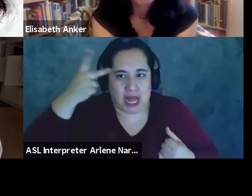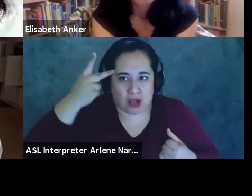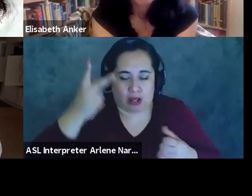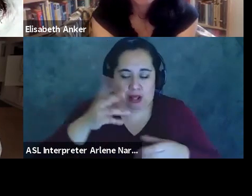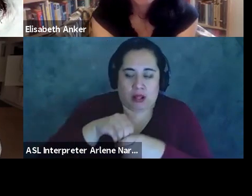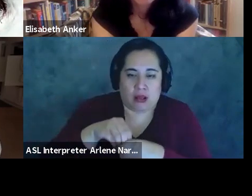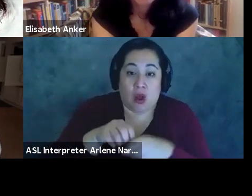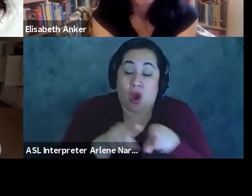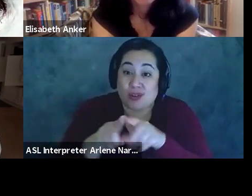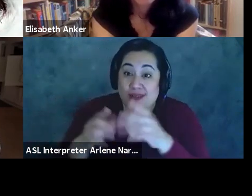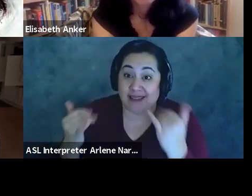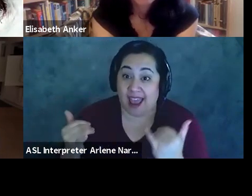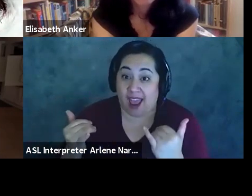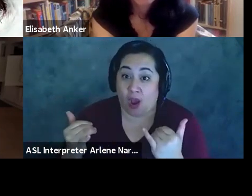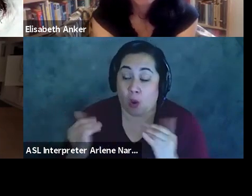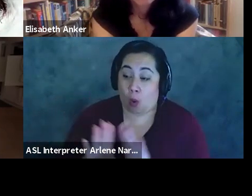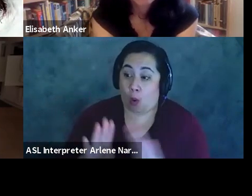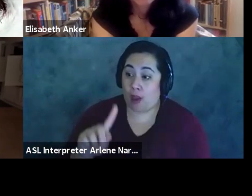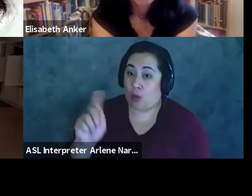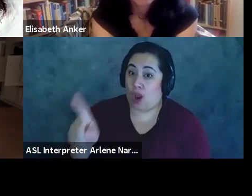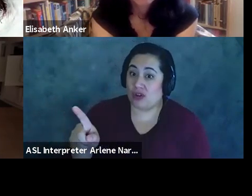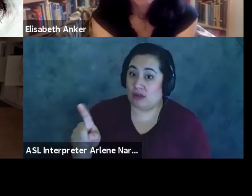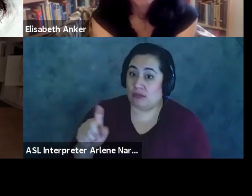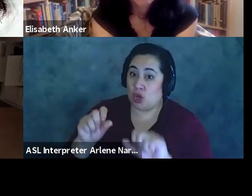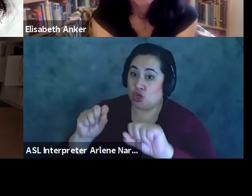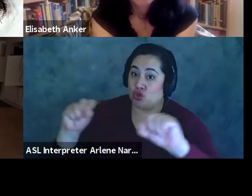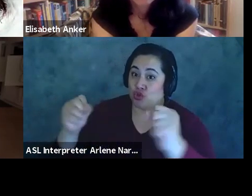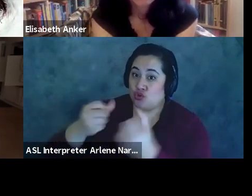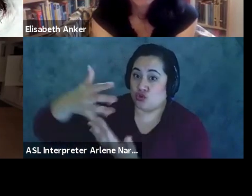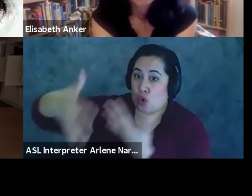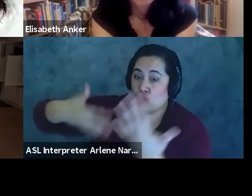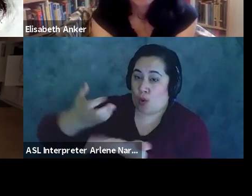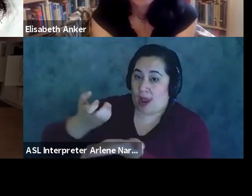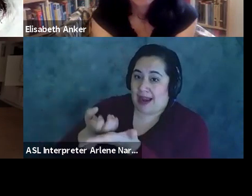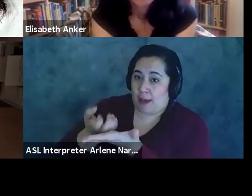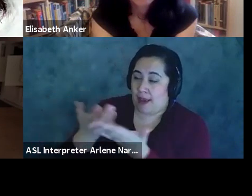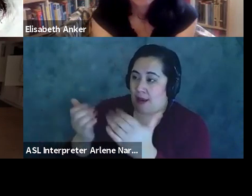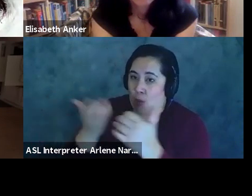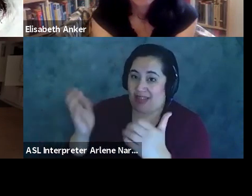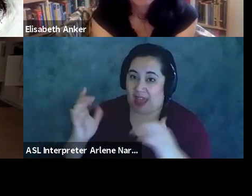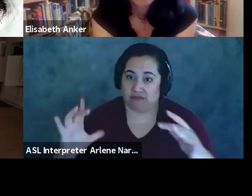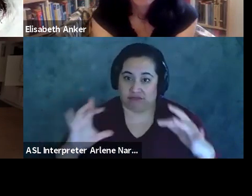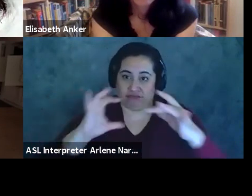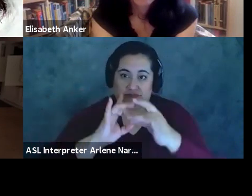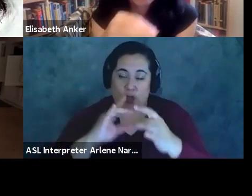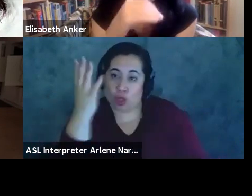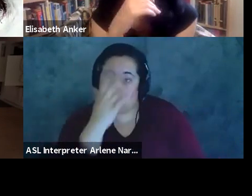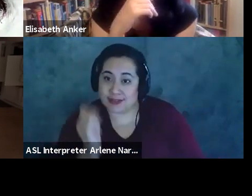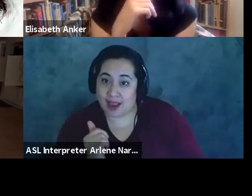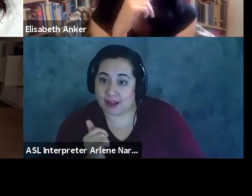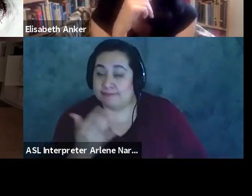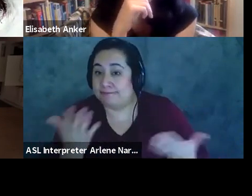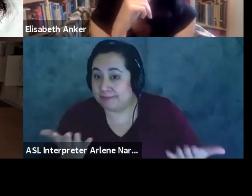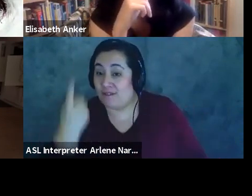now has left open the question of the social and economic dimensions of what that reconciliation will look like. So for